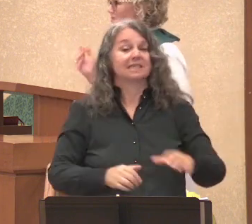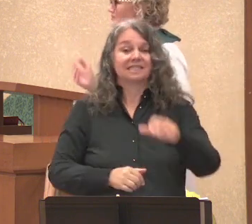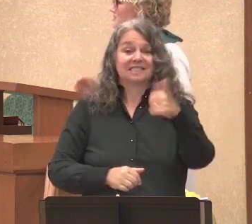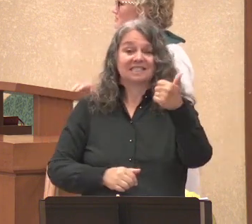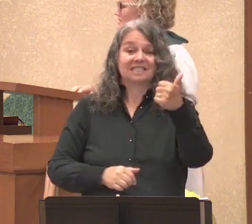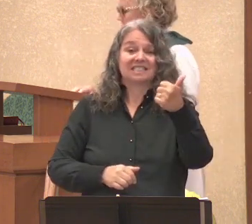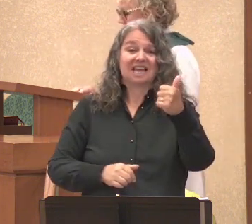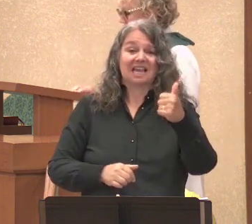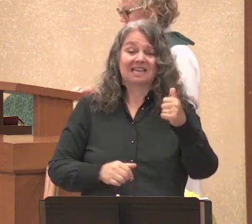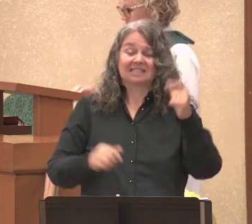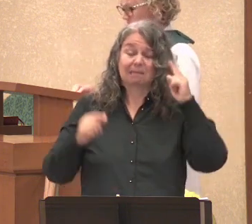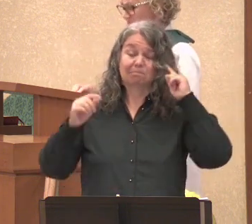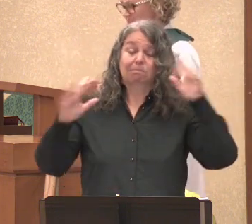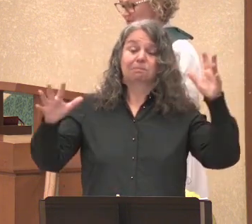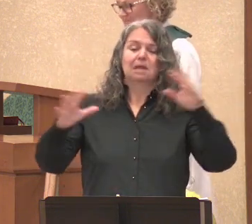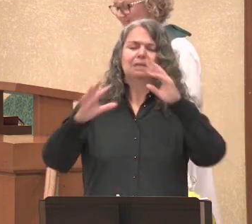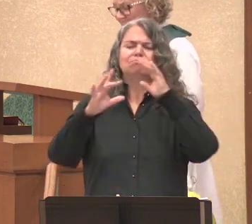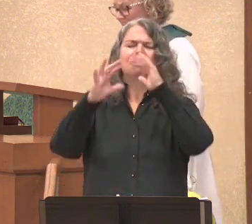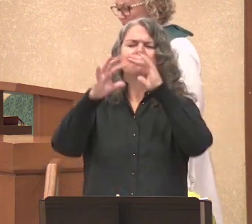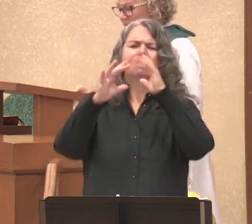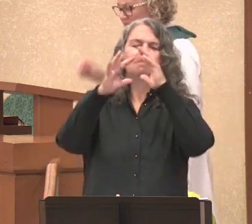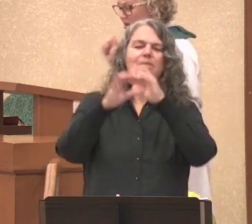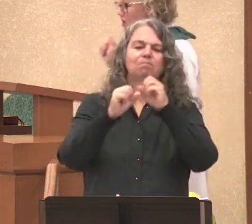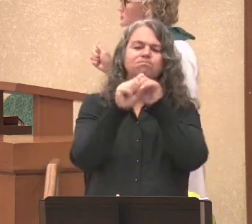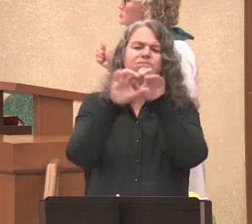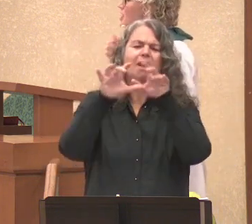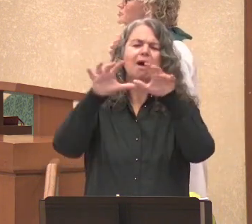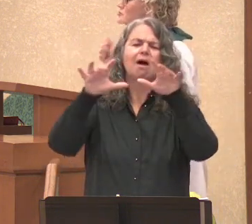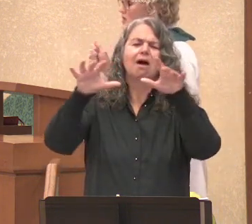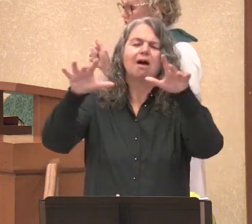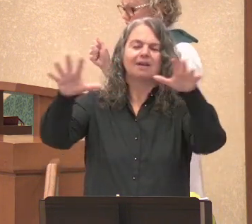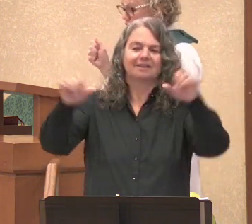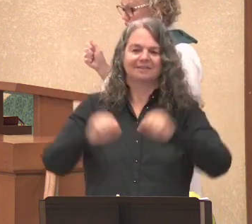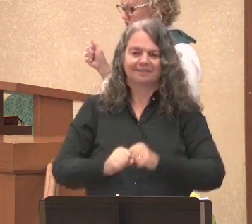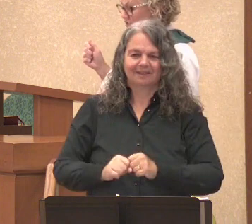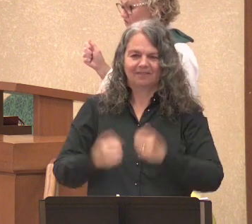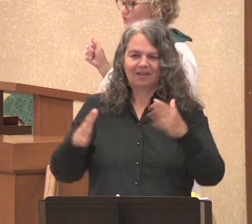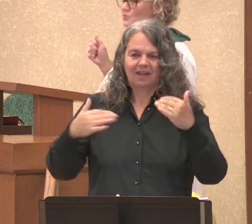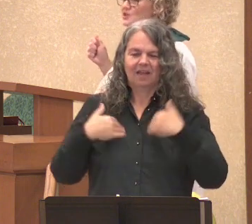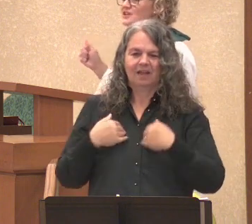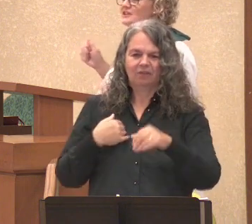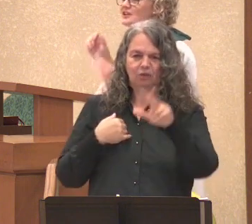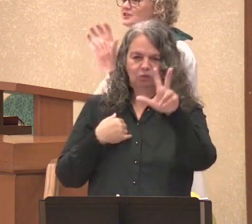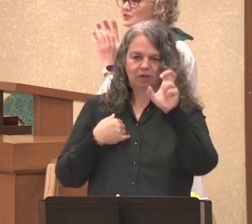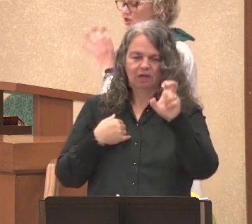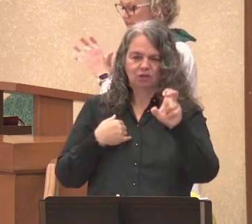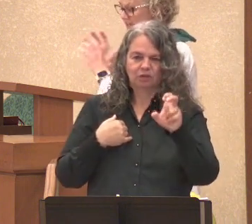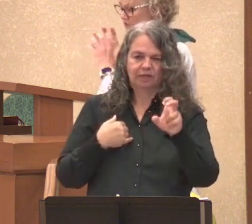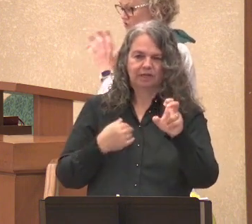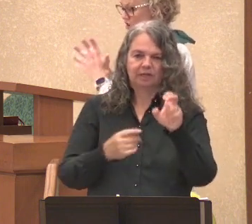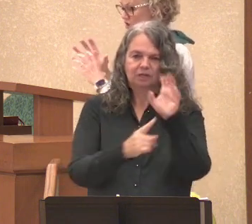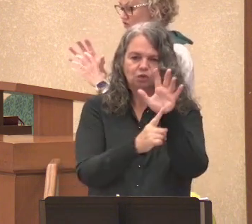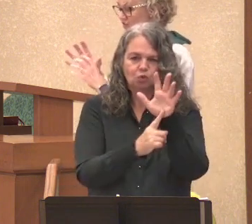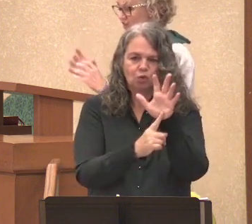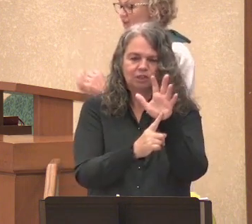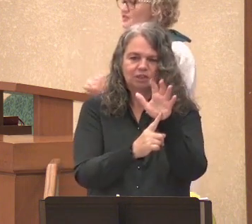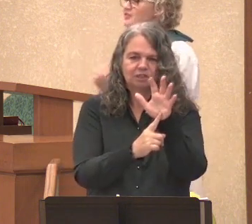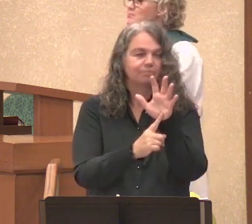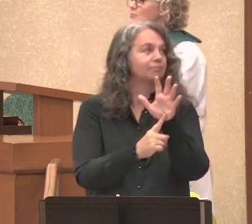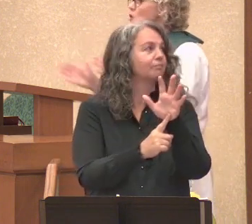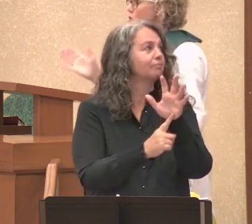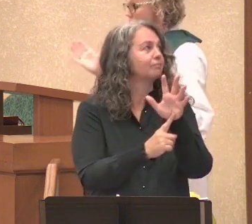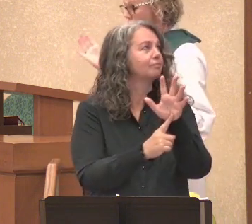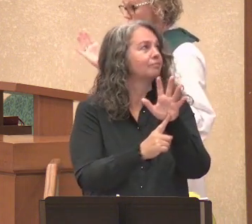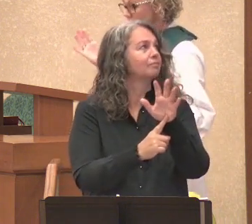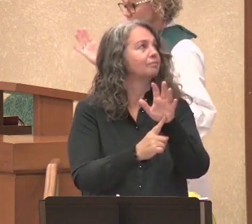is enough to give me a headache sometimes. But they also had 300 torches that were hidden under clay jars that